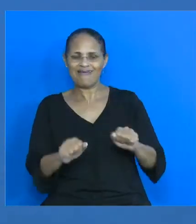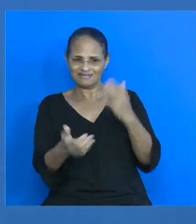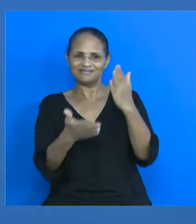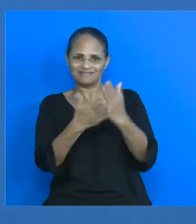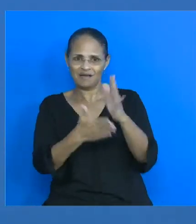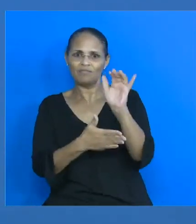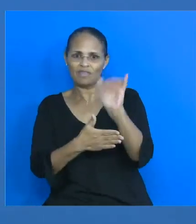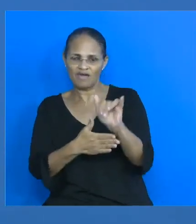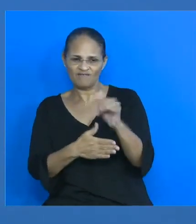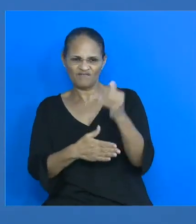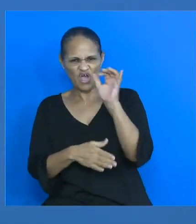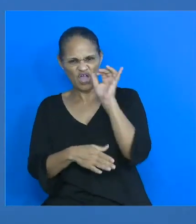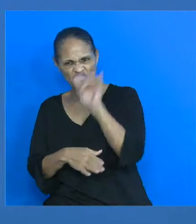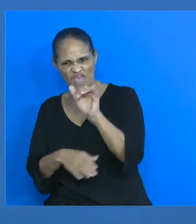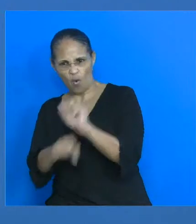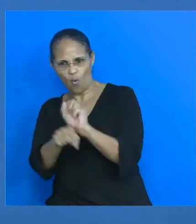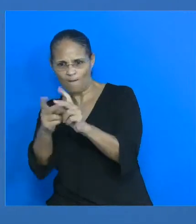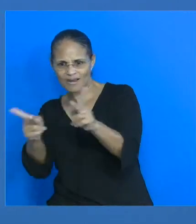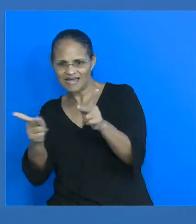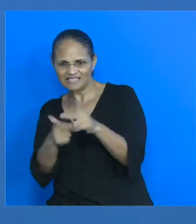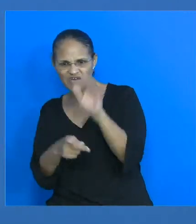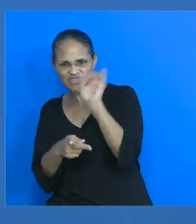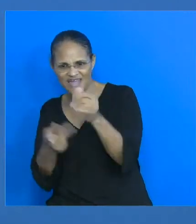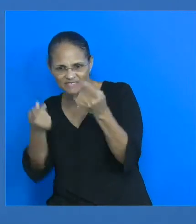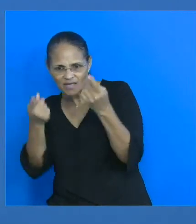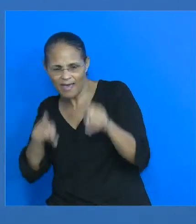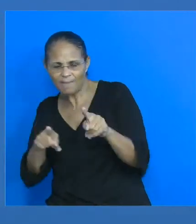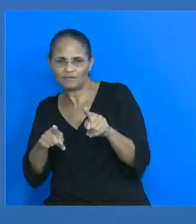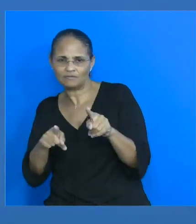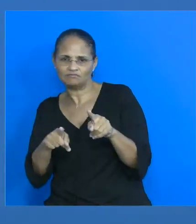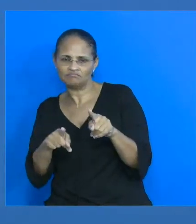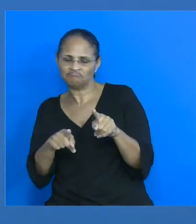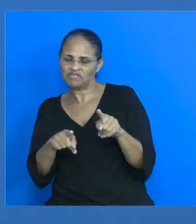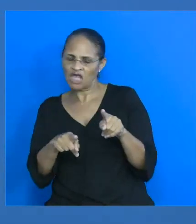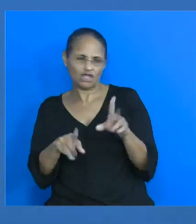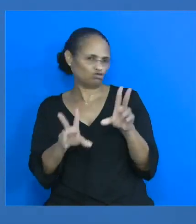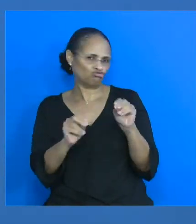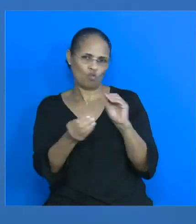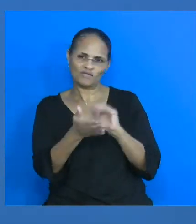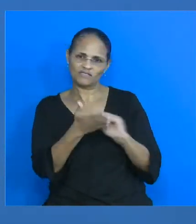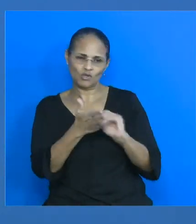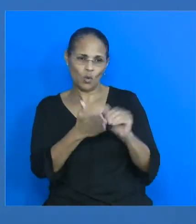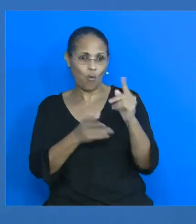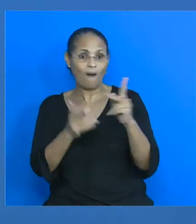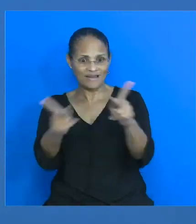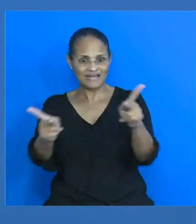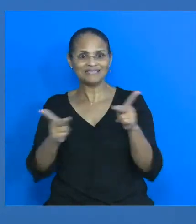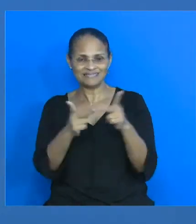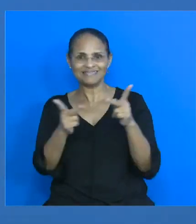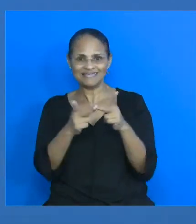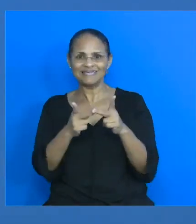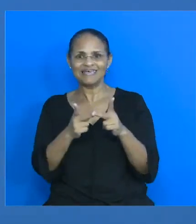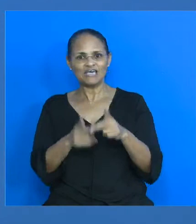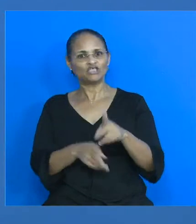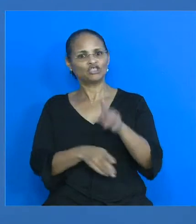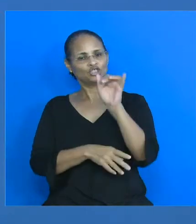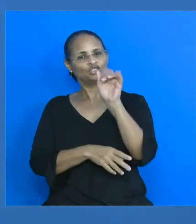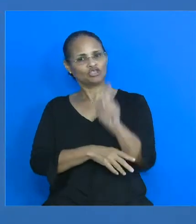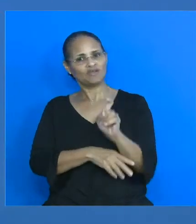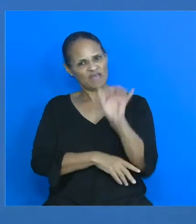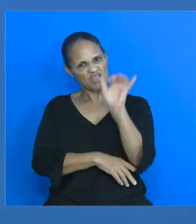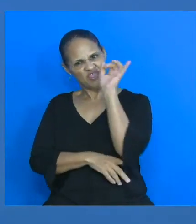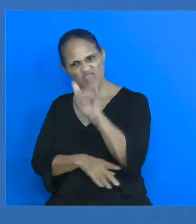particular workplace for that to have happened. Completely inexcusable. If there's one place where they should have known what the rules are, it's that place.